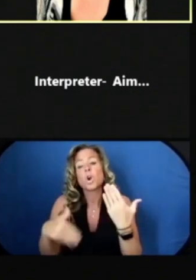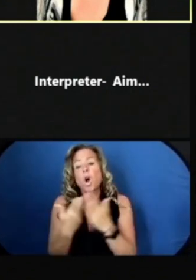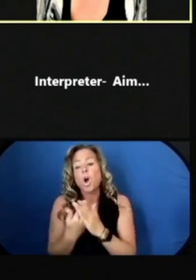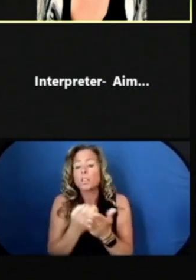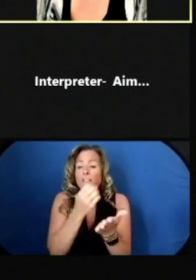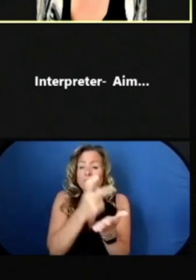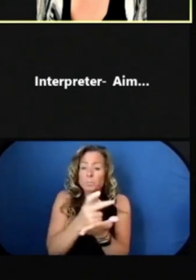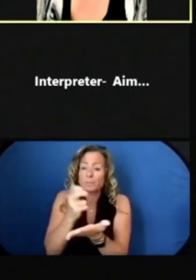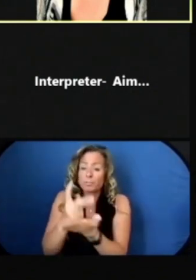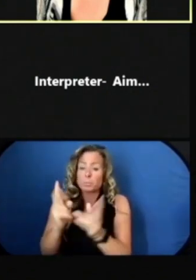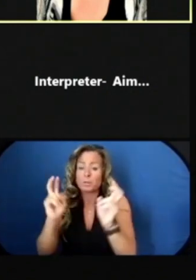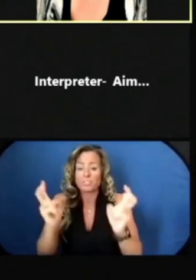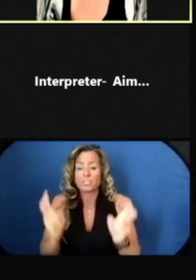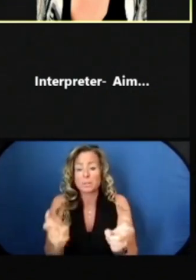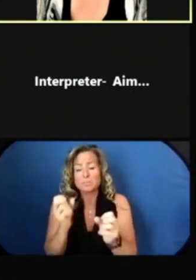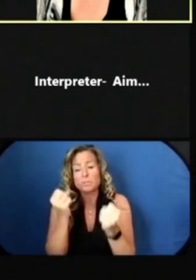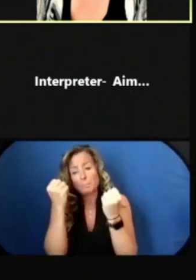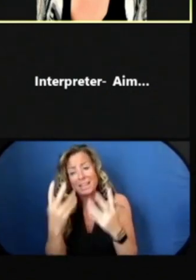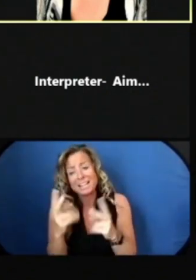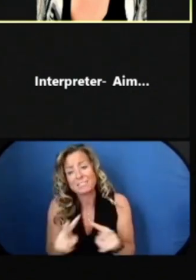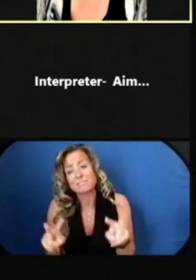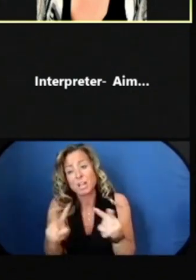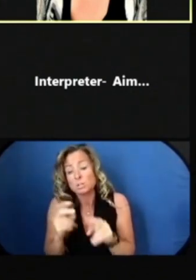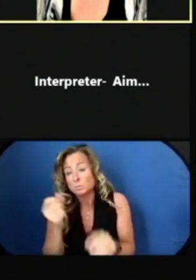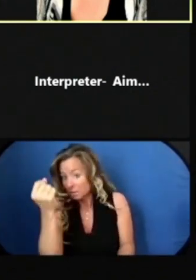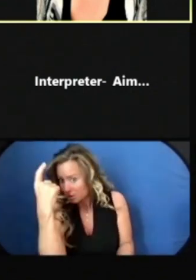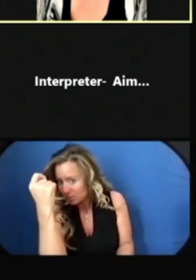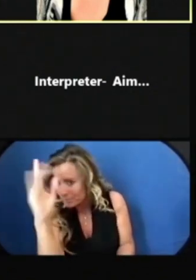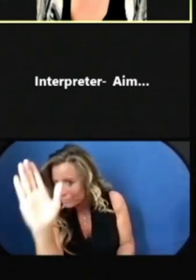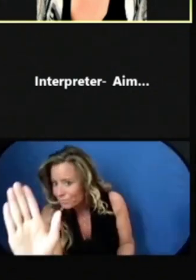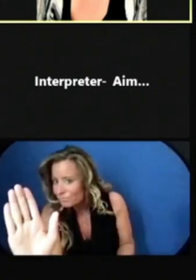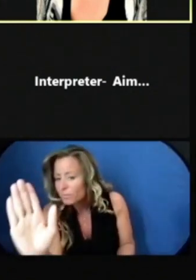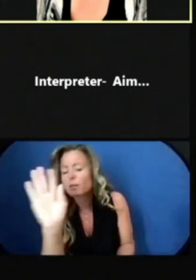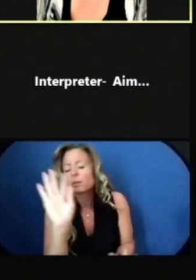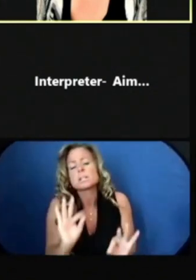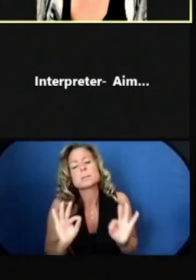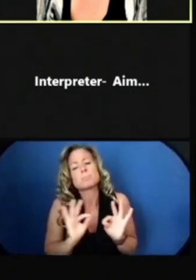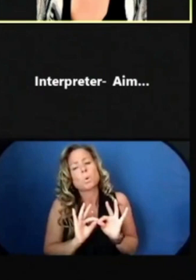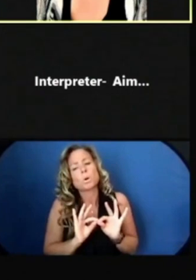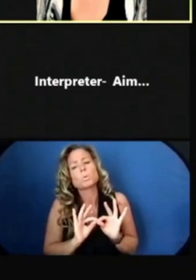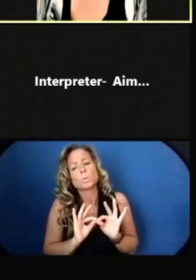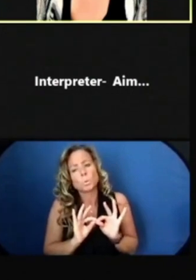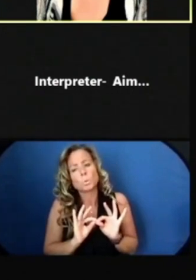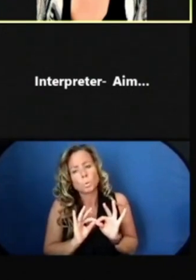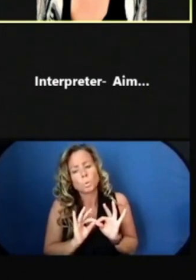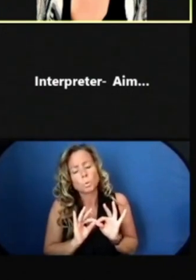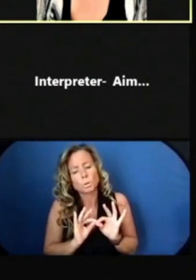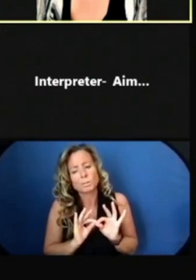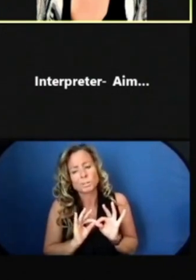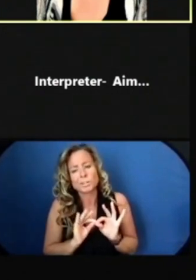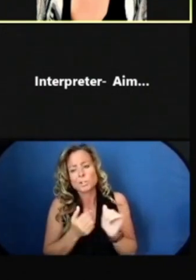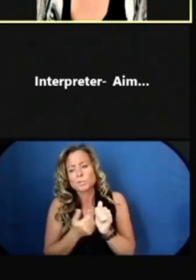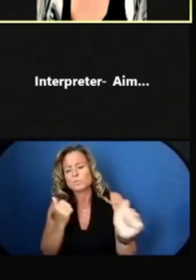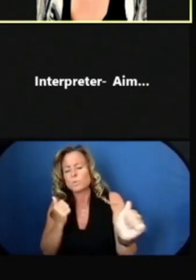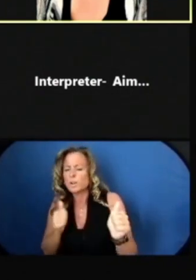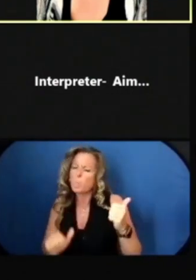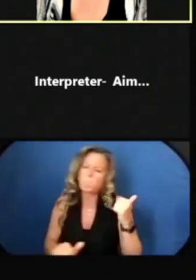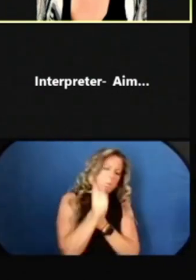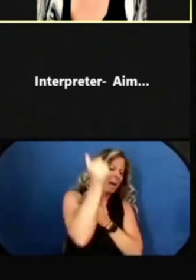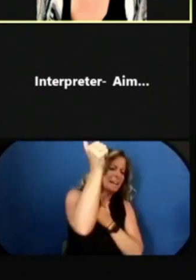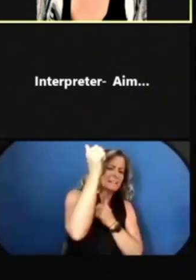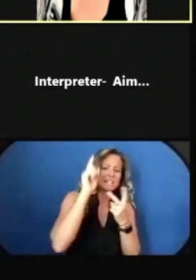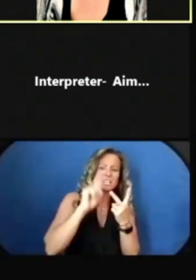for multiple values. However, it's crucial at the very least to avoid threatening